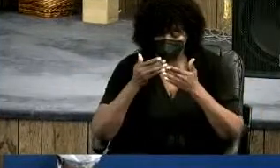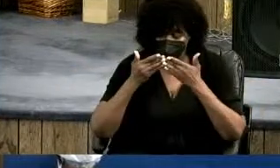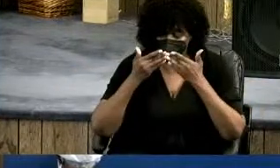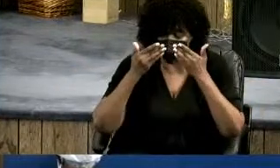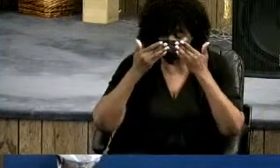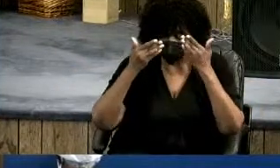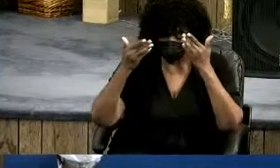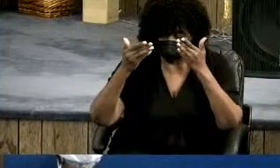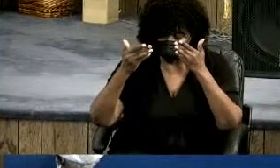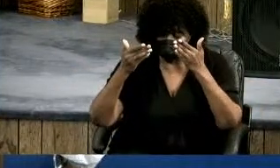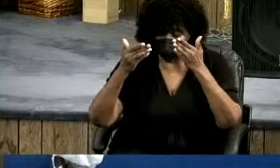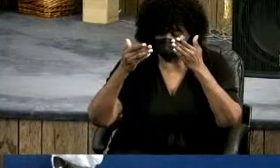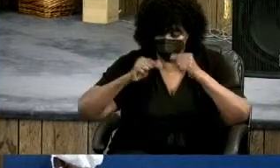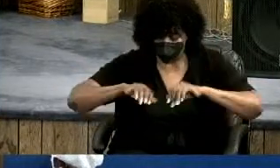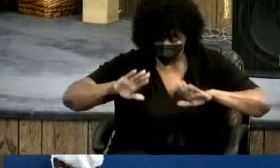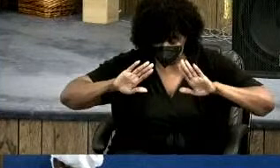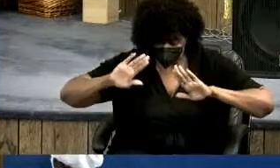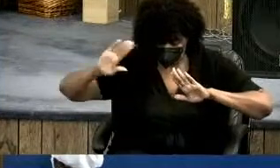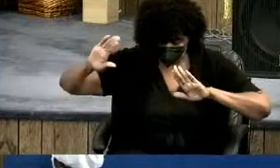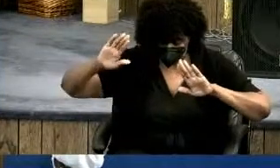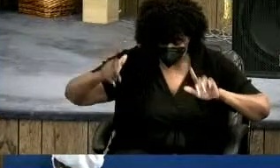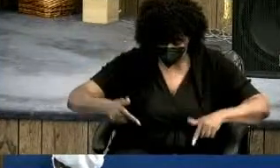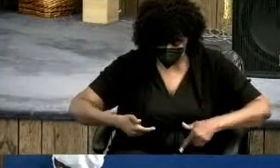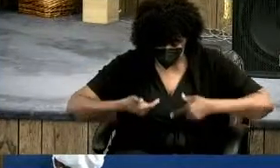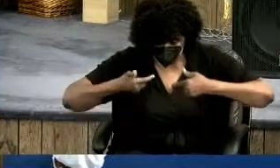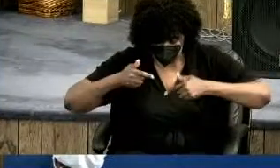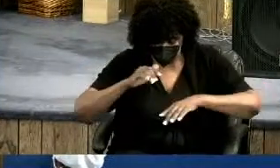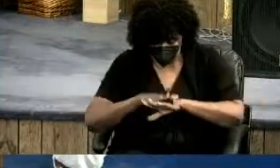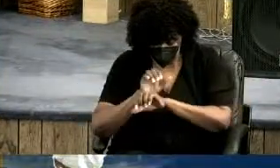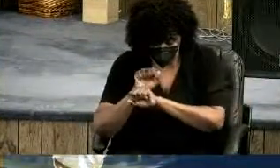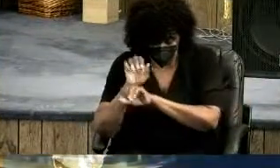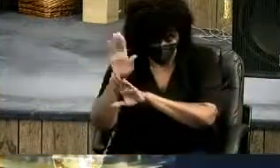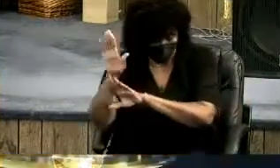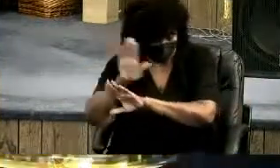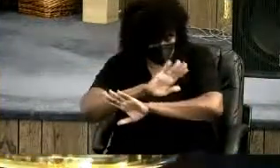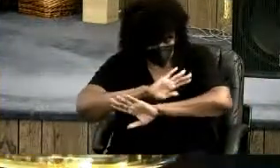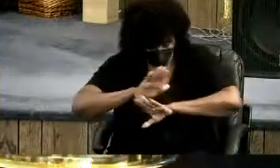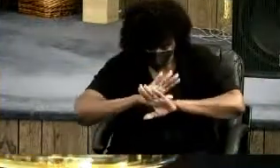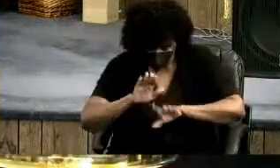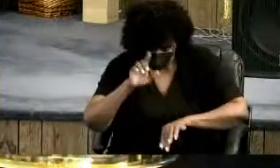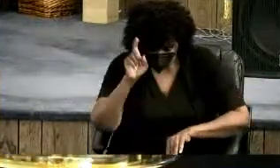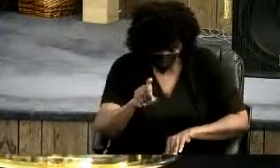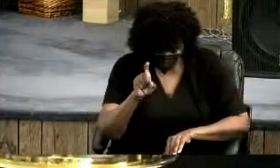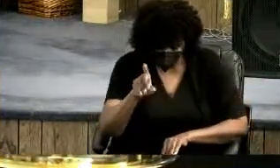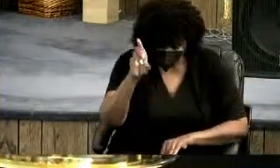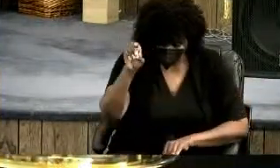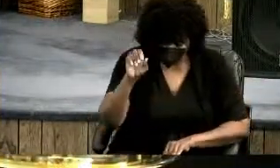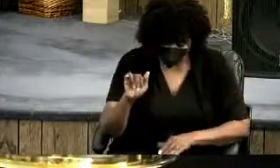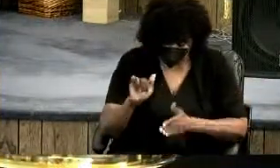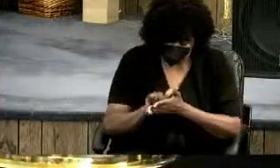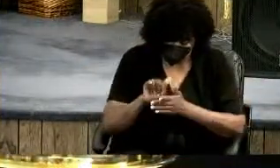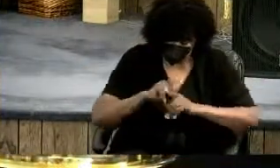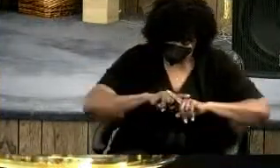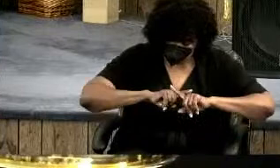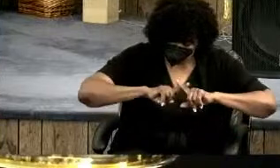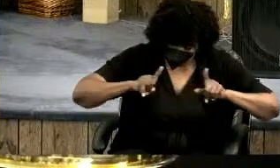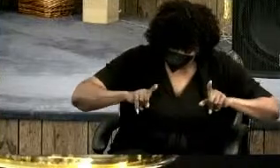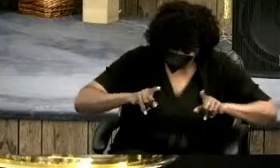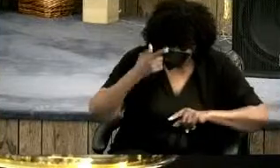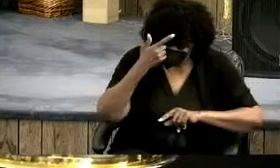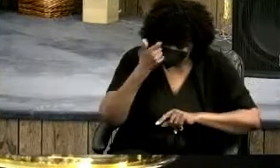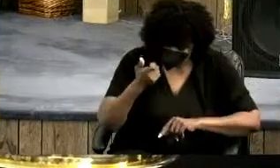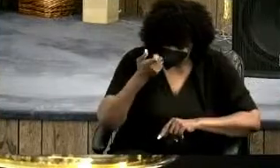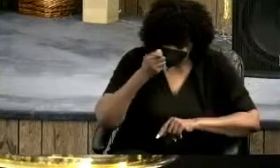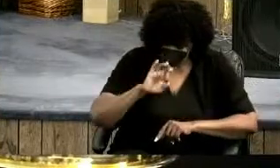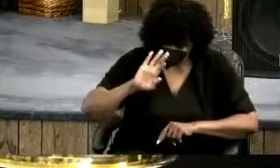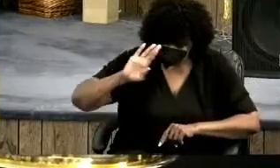for laying down your life on Calvary. You didn't have to do it, but you did. It's because of the love that